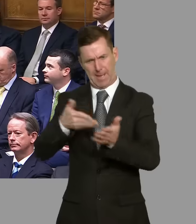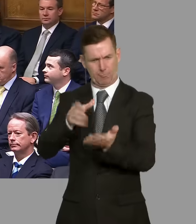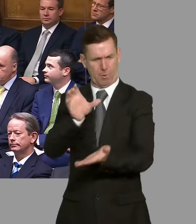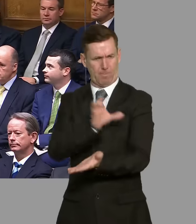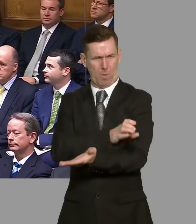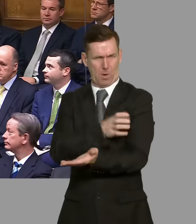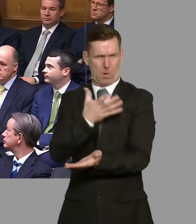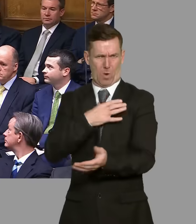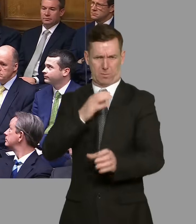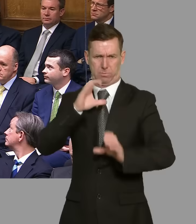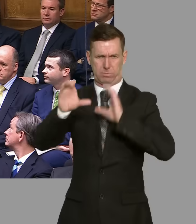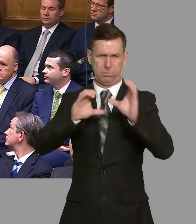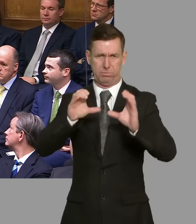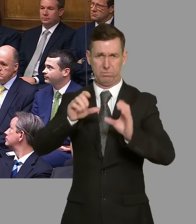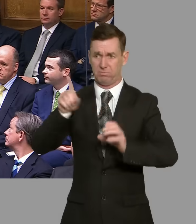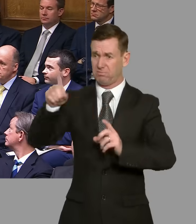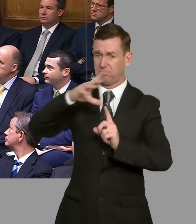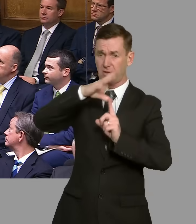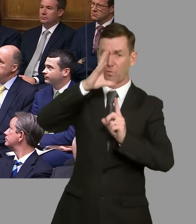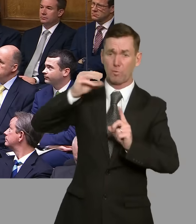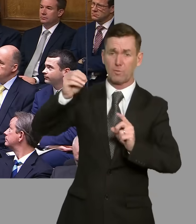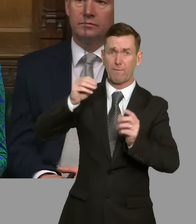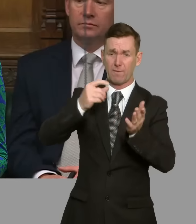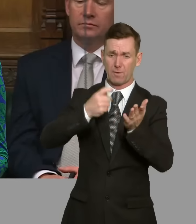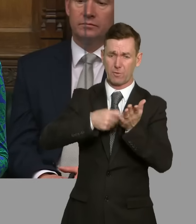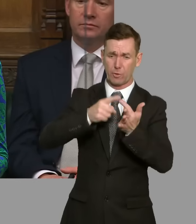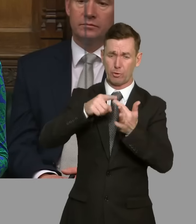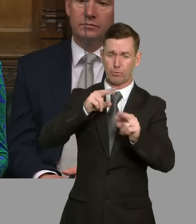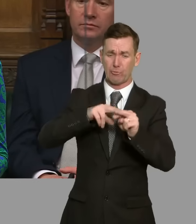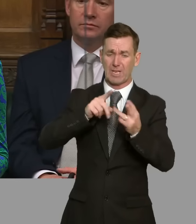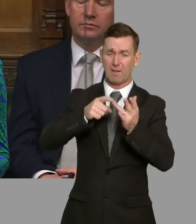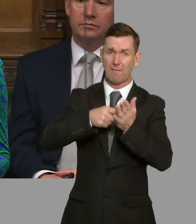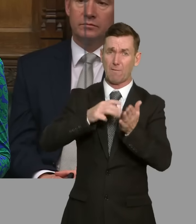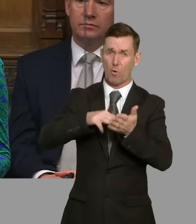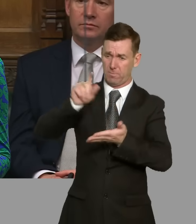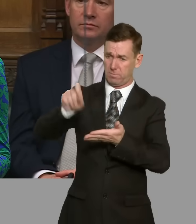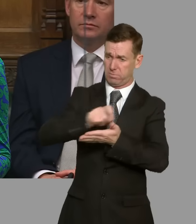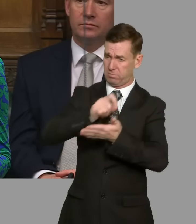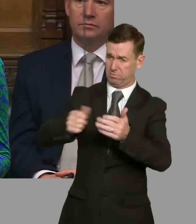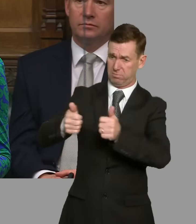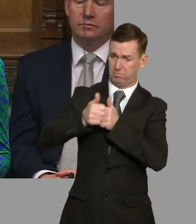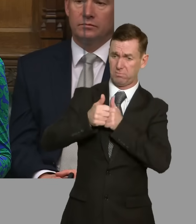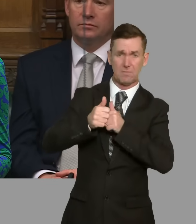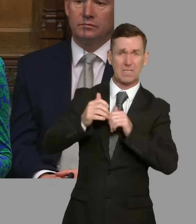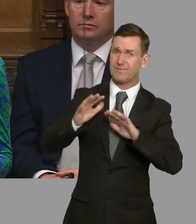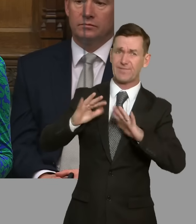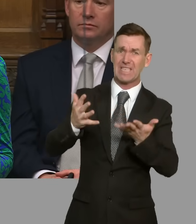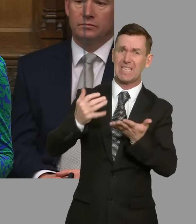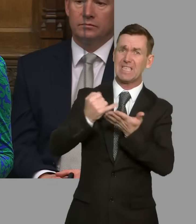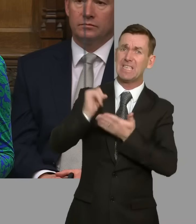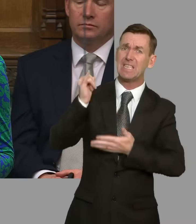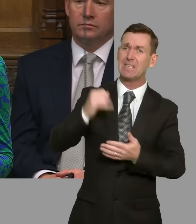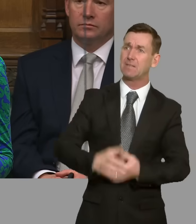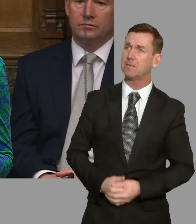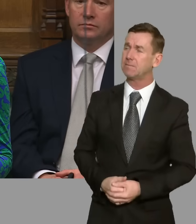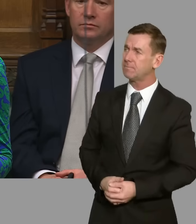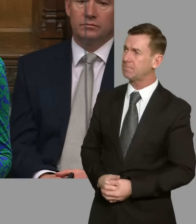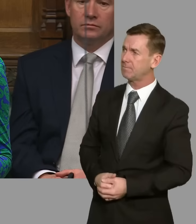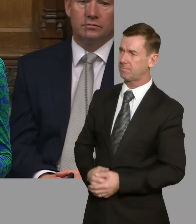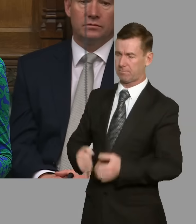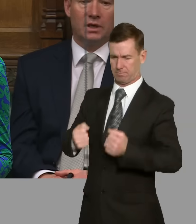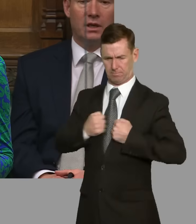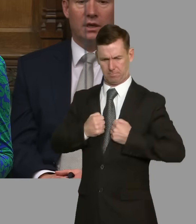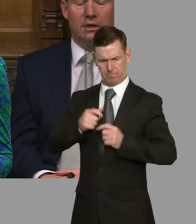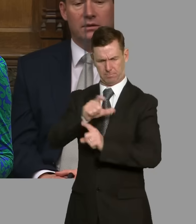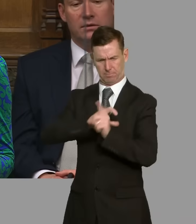My constituents in Chester South and Eddisbury are deeply concerned by proposed cuts to police community support officers across